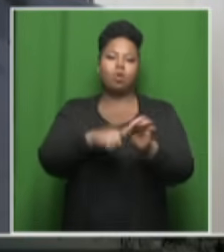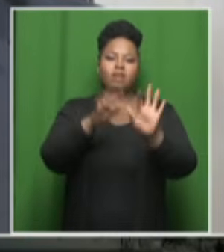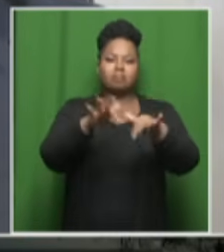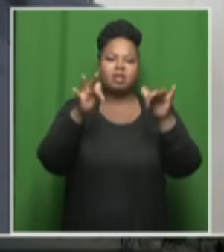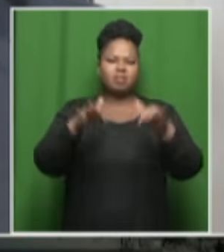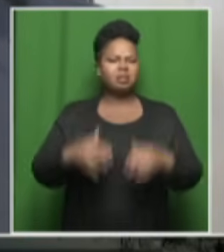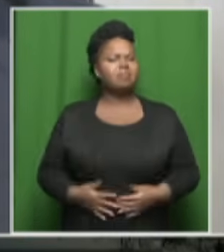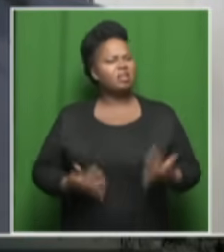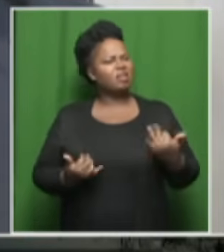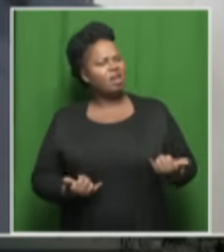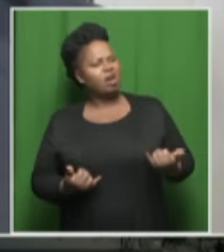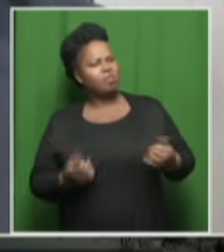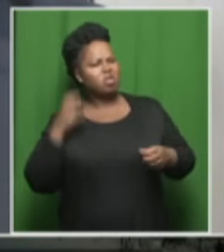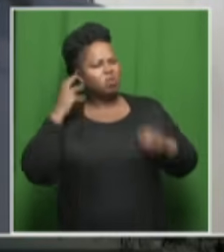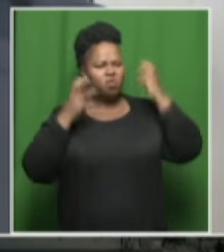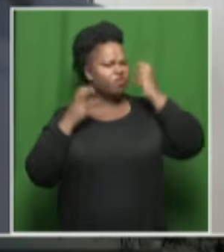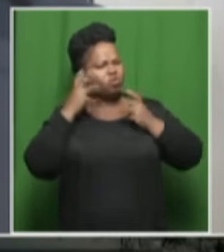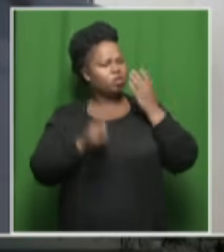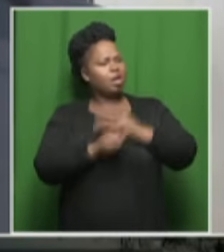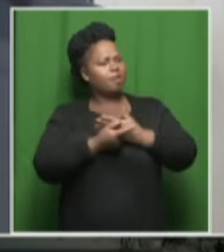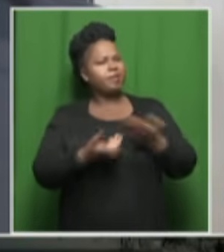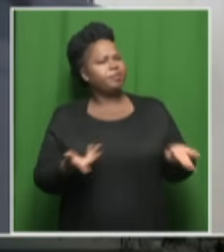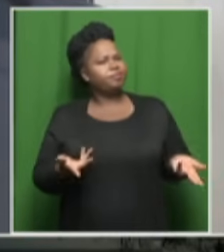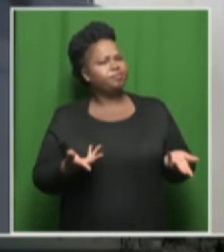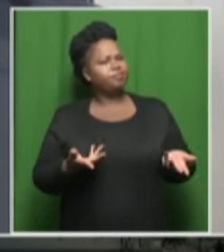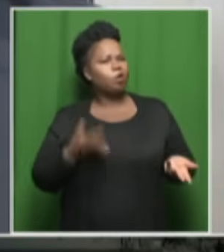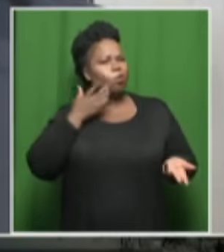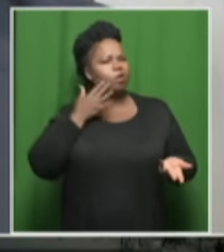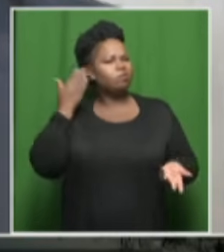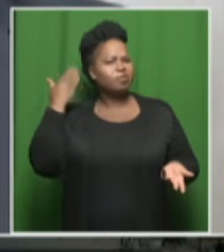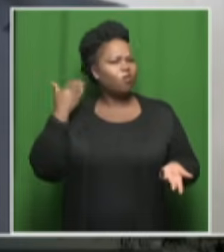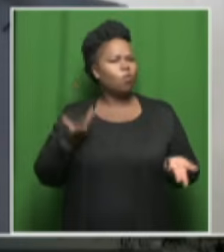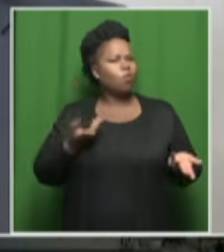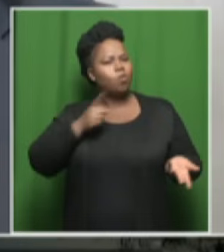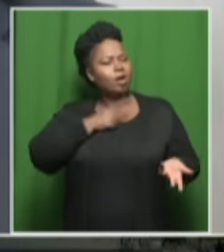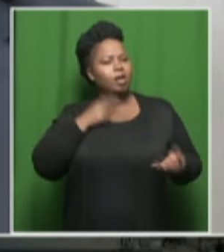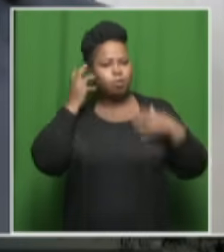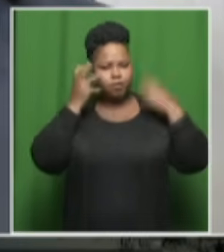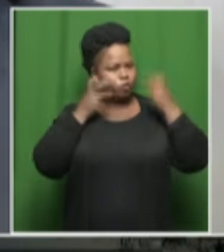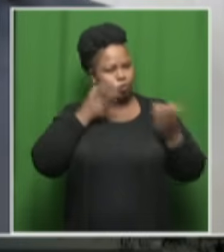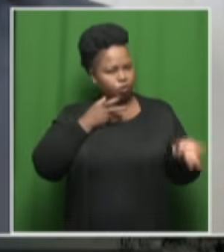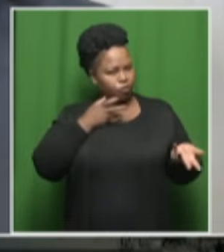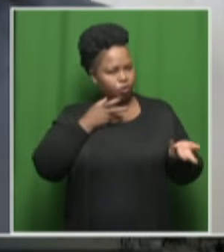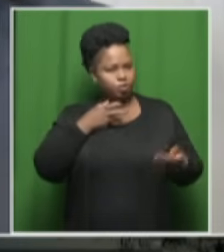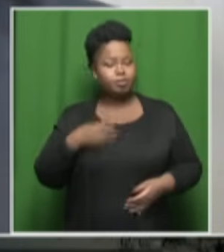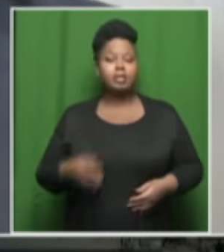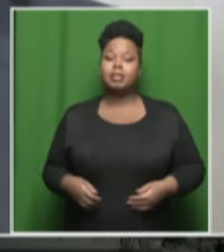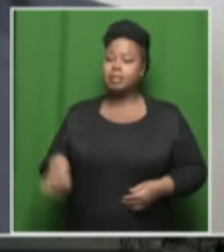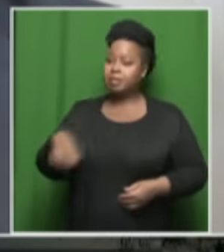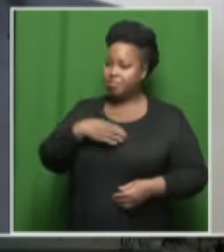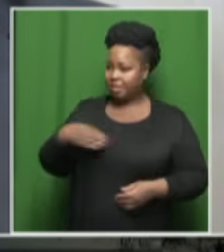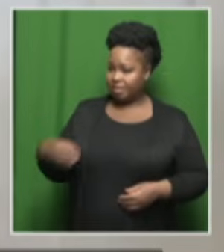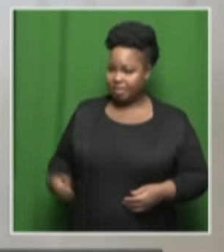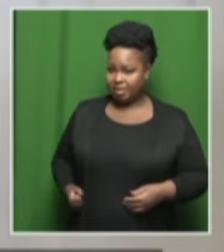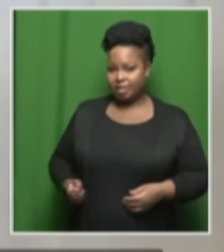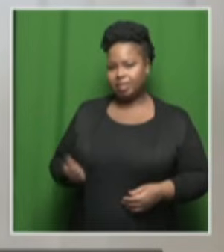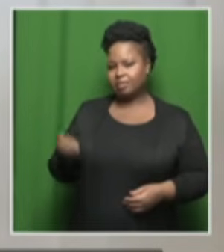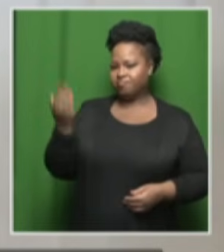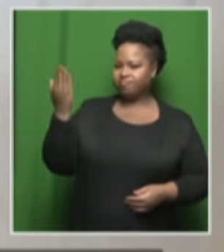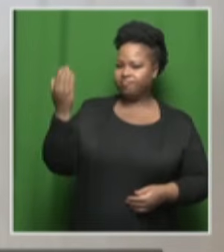grey area? Where did the confusion come in? The confusion then comes in when the president issues a remission